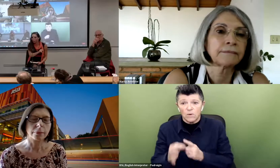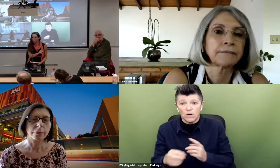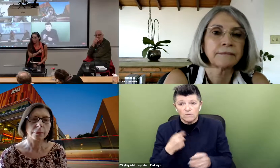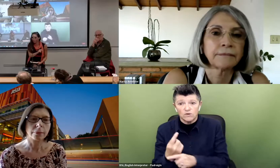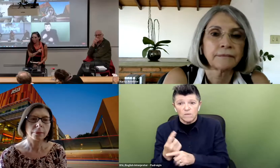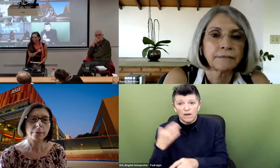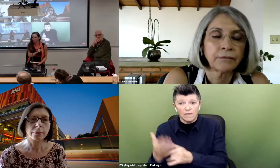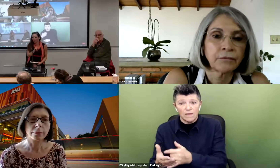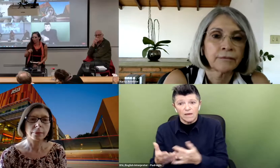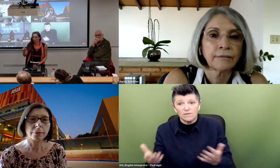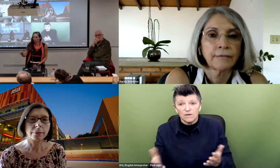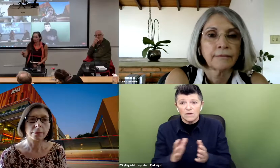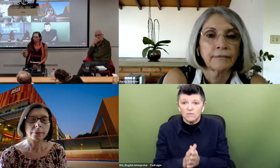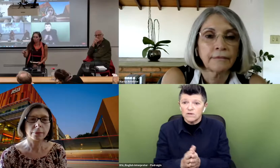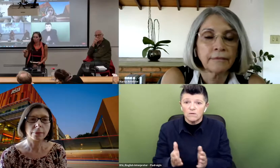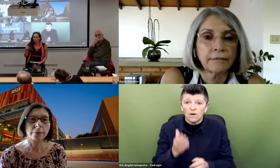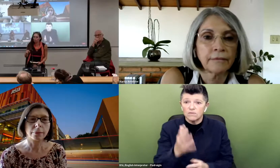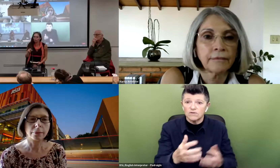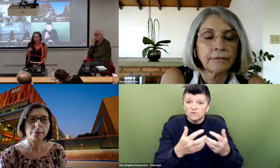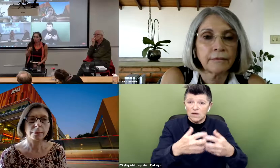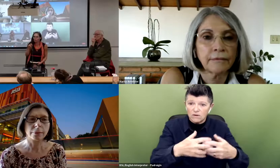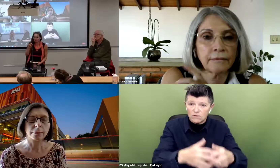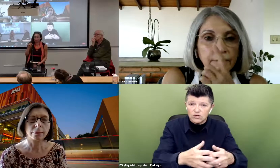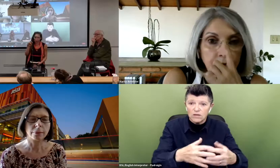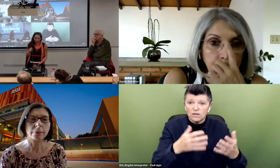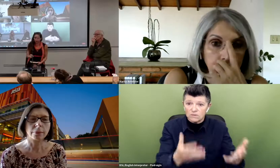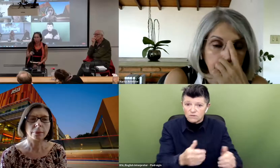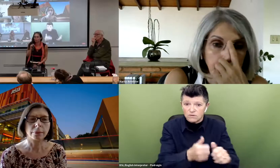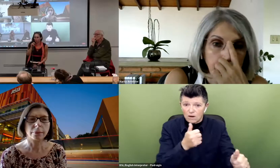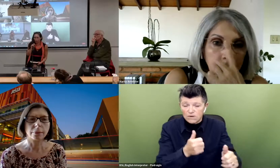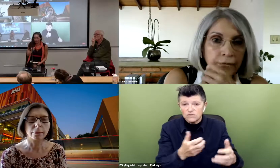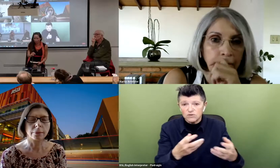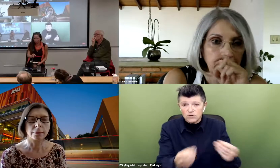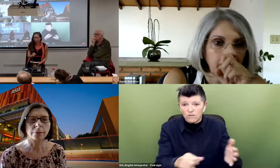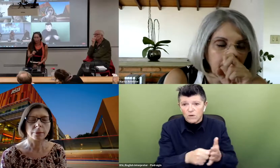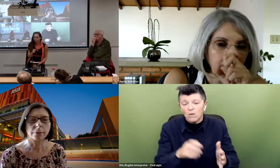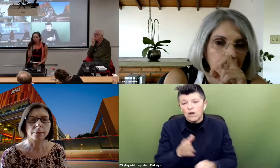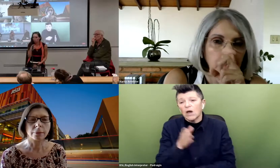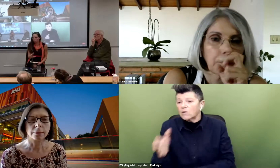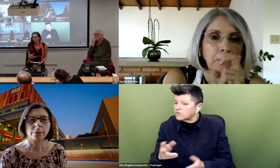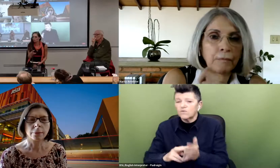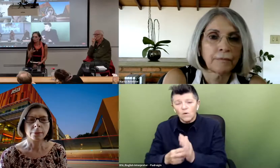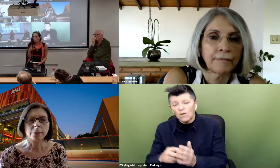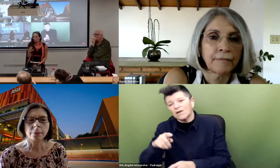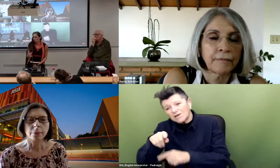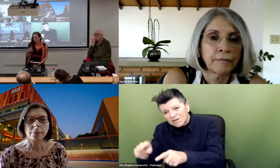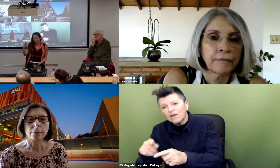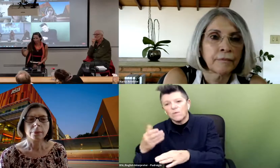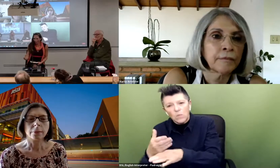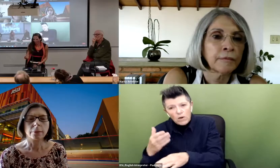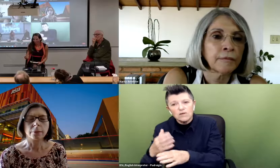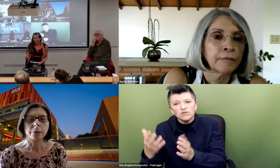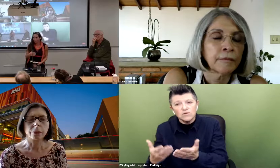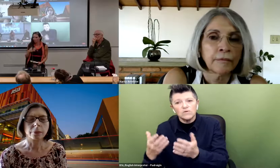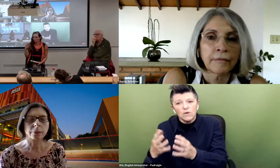to tech companies to say how are we going to solve this problem, but we go to organizations that have been working to increase participation